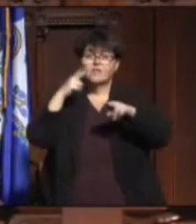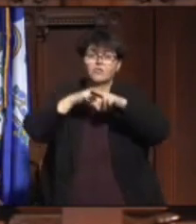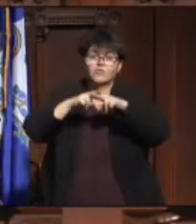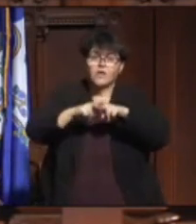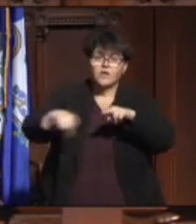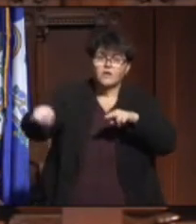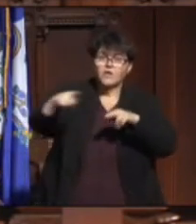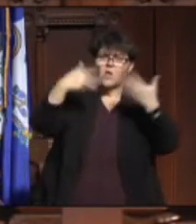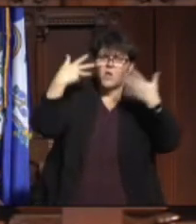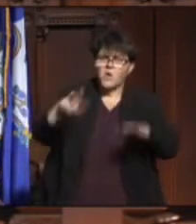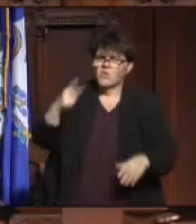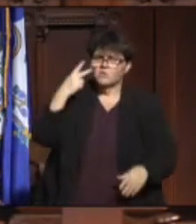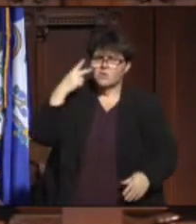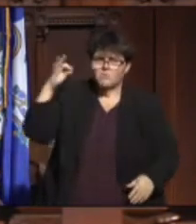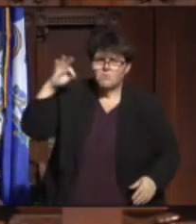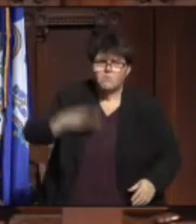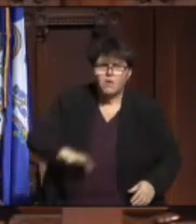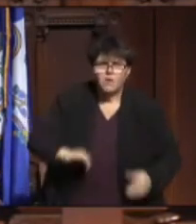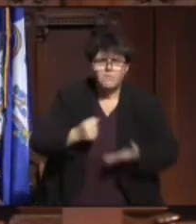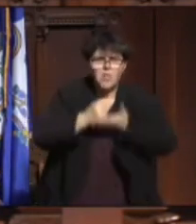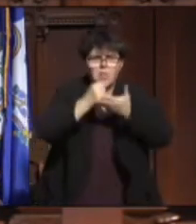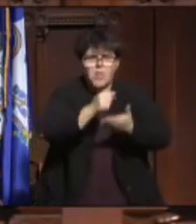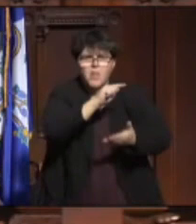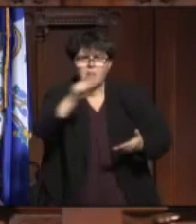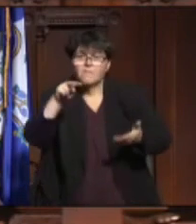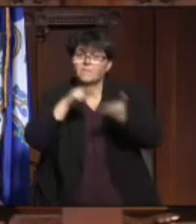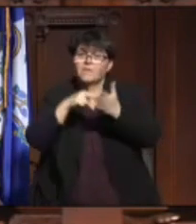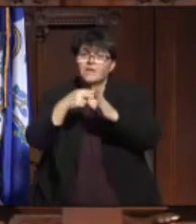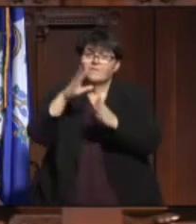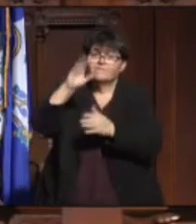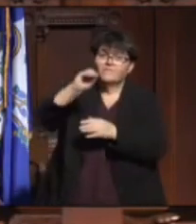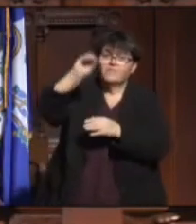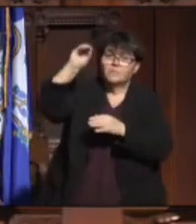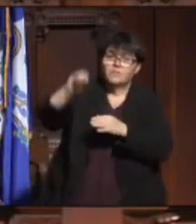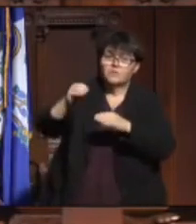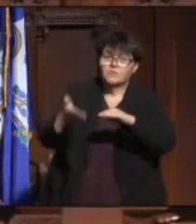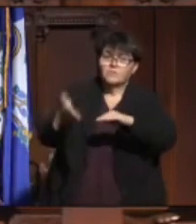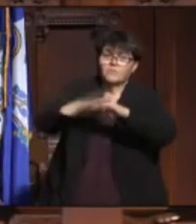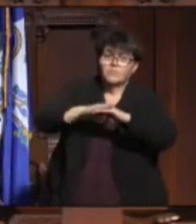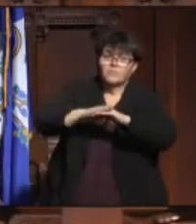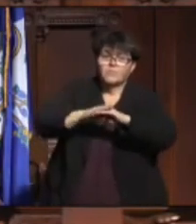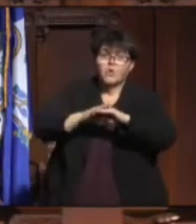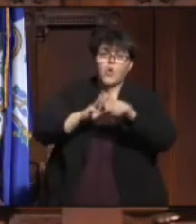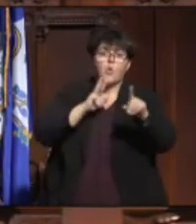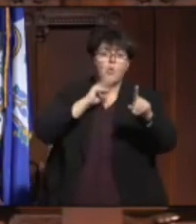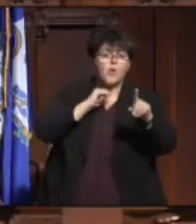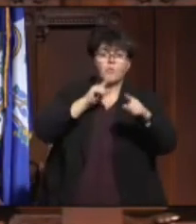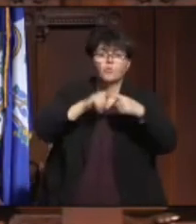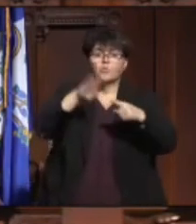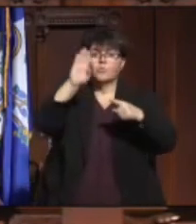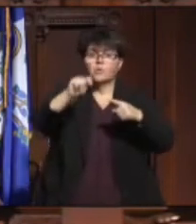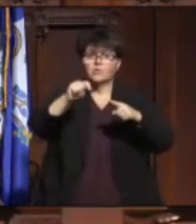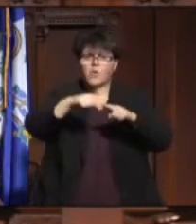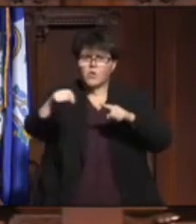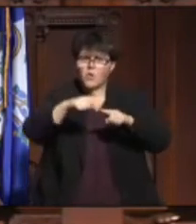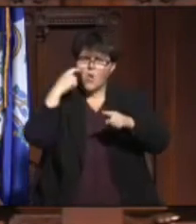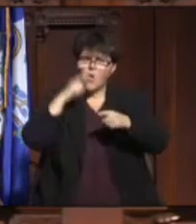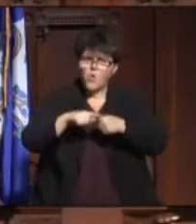rail service between Waterbury and Bridgeport has fueled over 500 new units of housing and counting.